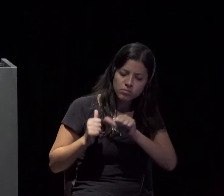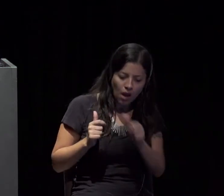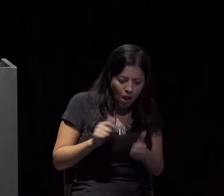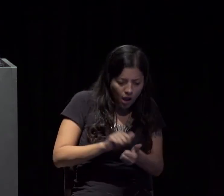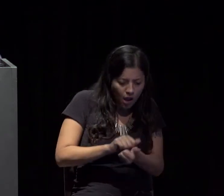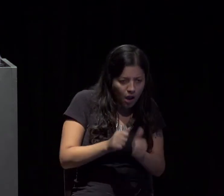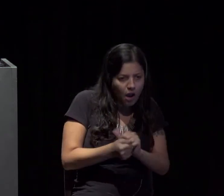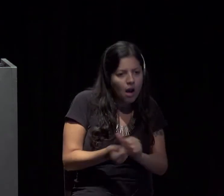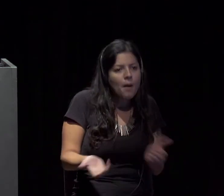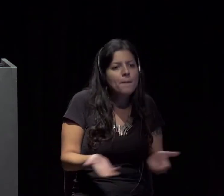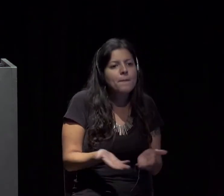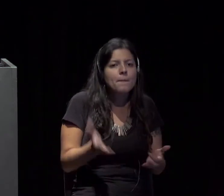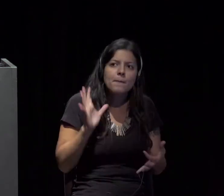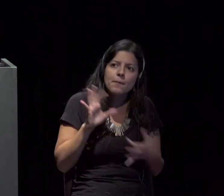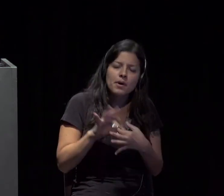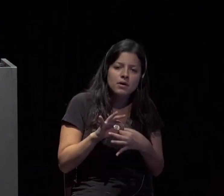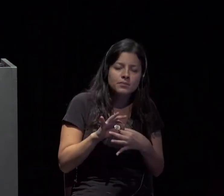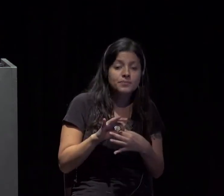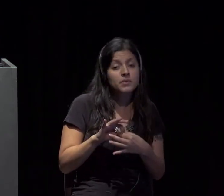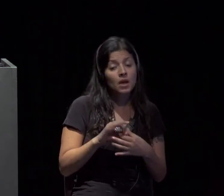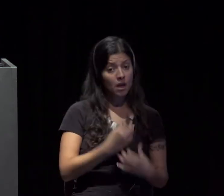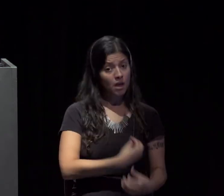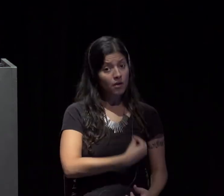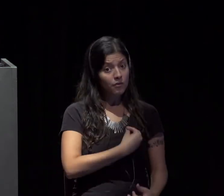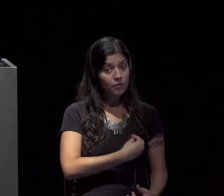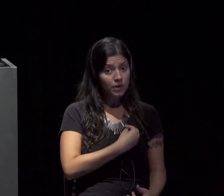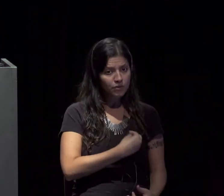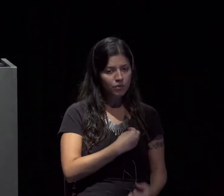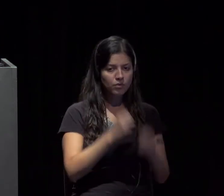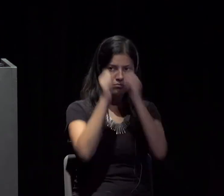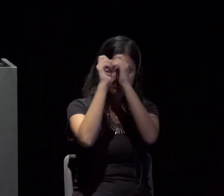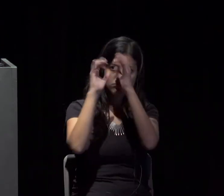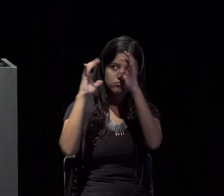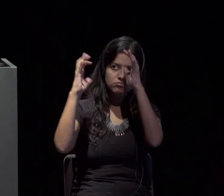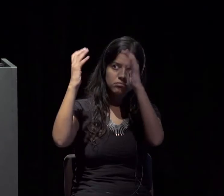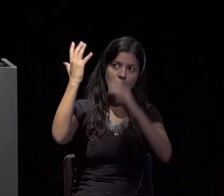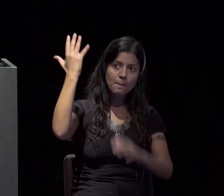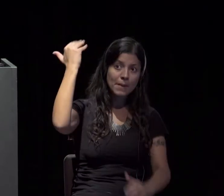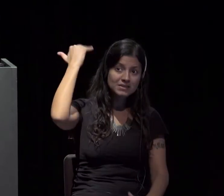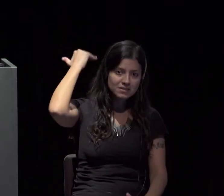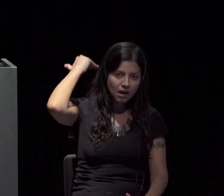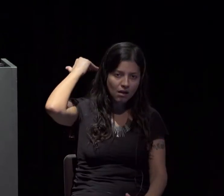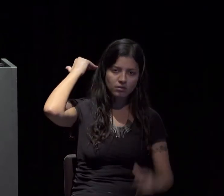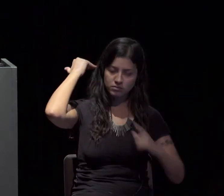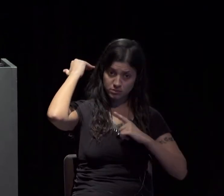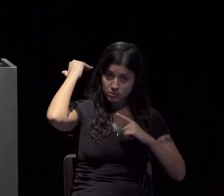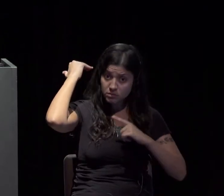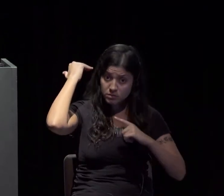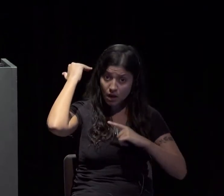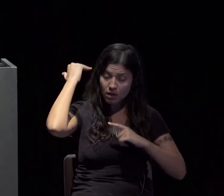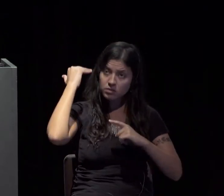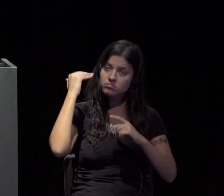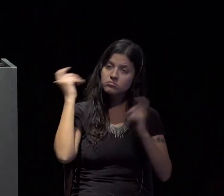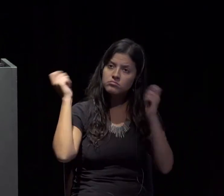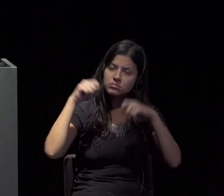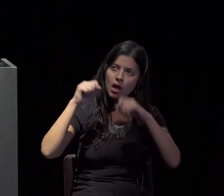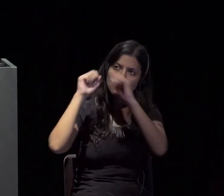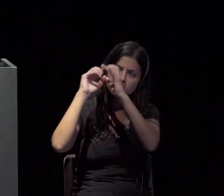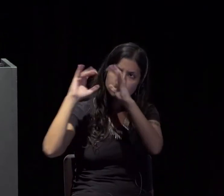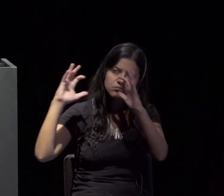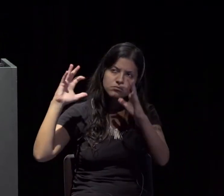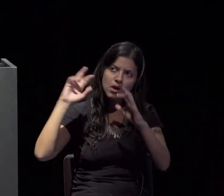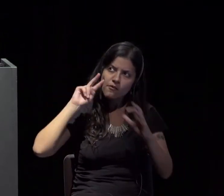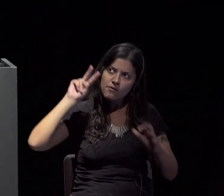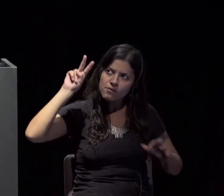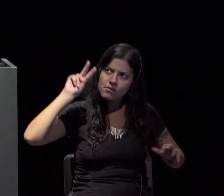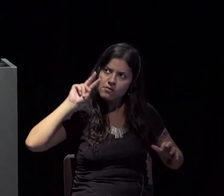is logically revisable, the present and the future are equally dependent on as much on the capriciousness